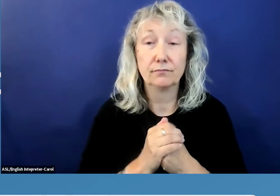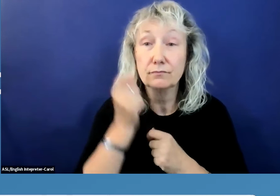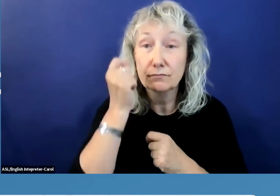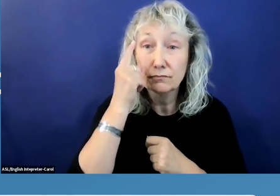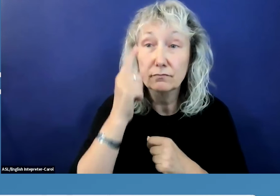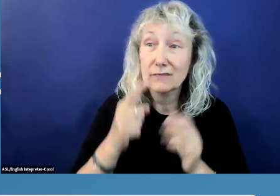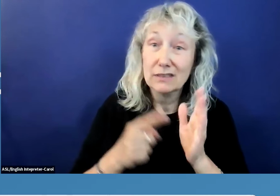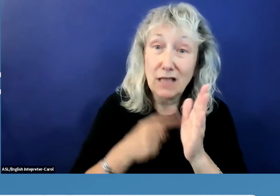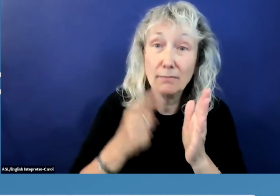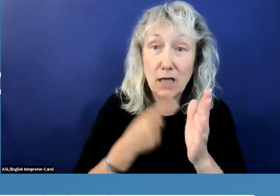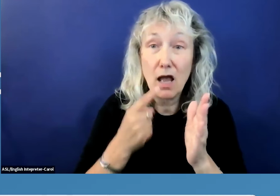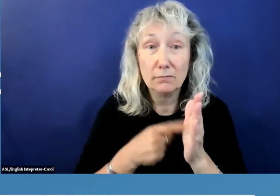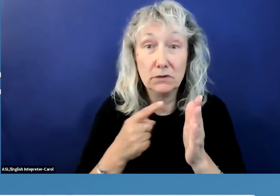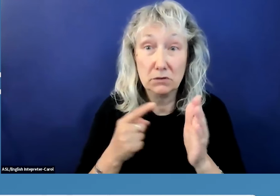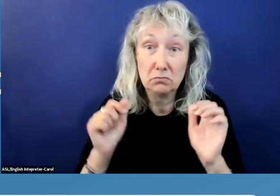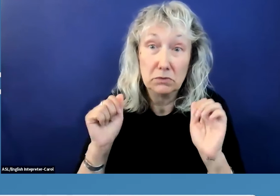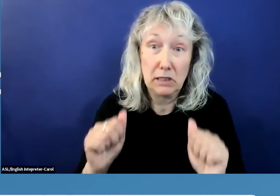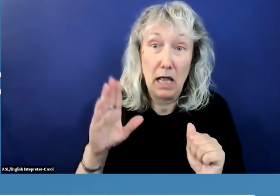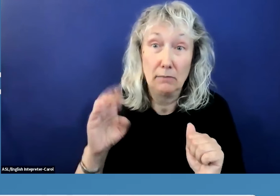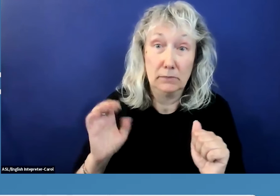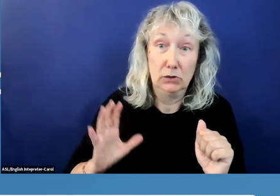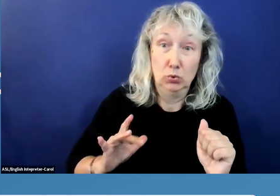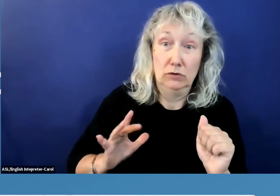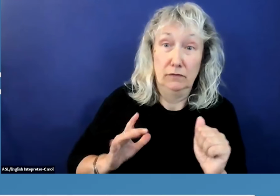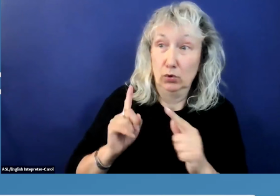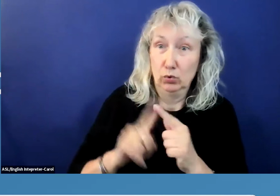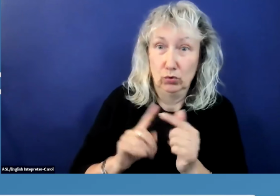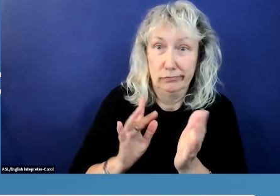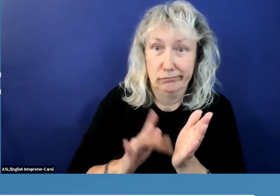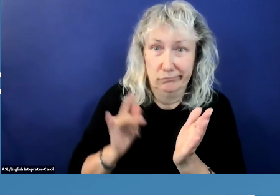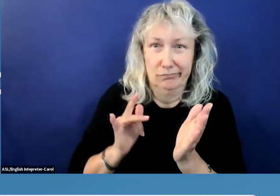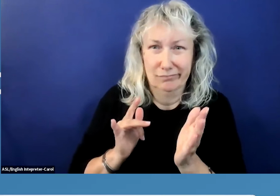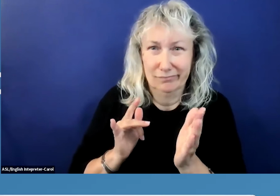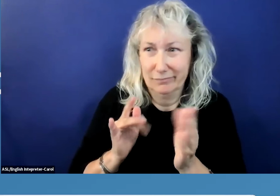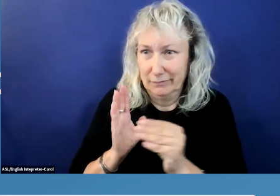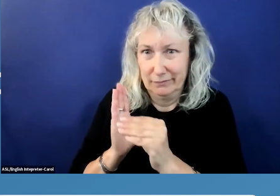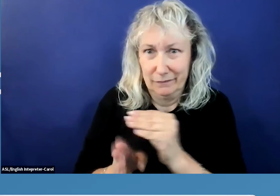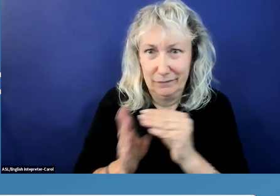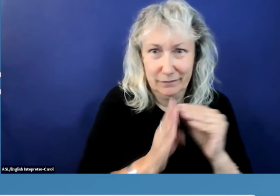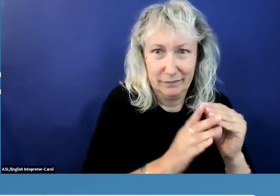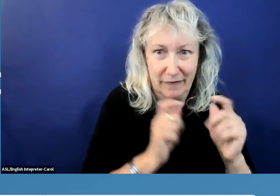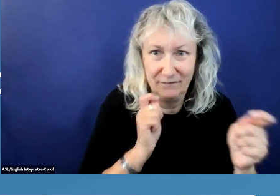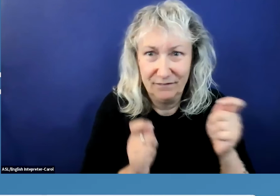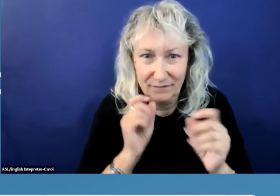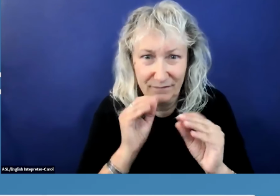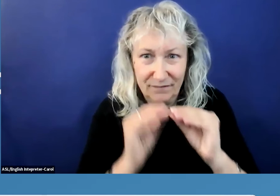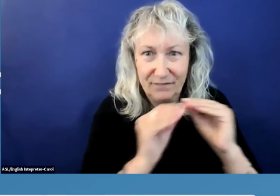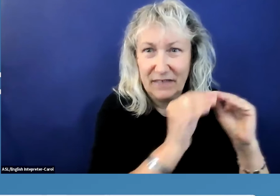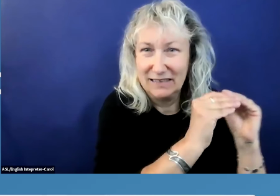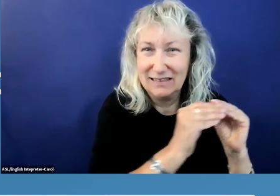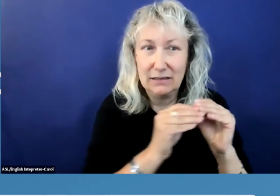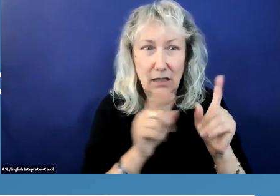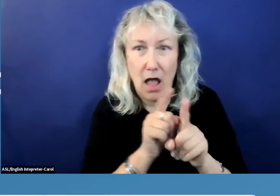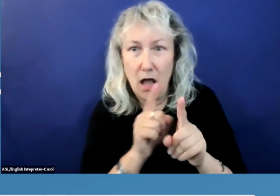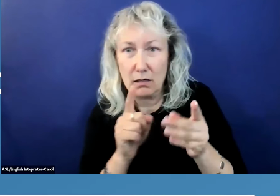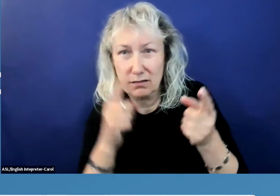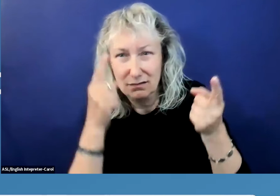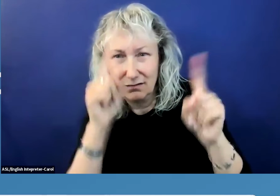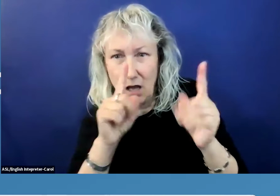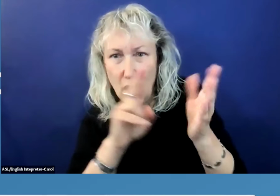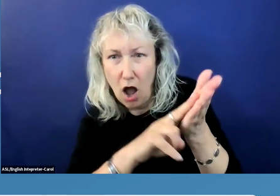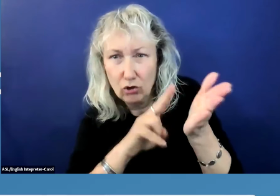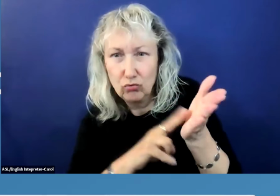a useful tool for getting repairs done. It allows the contractor to work directly with the insurance company. It also